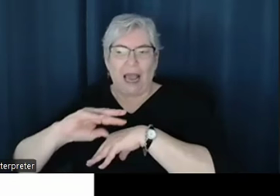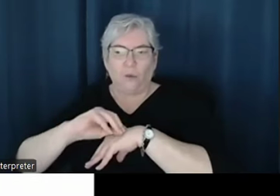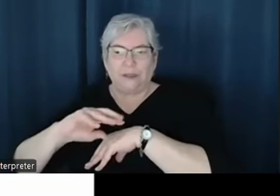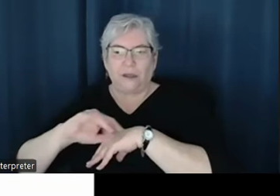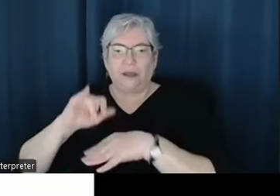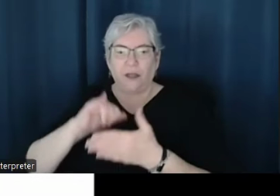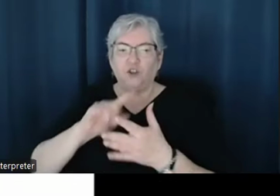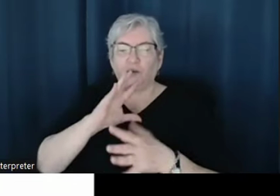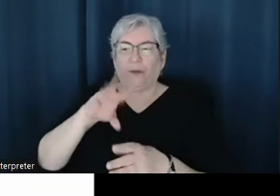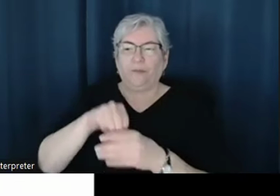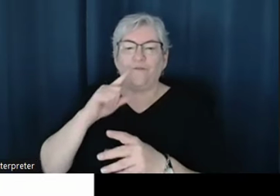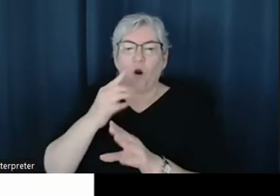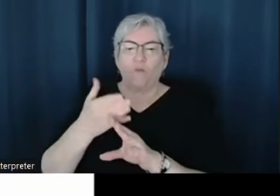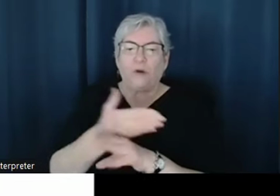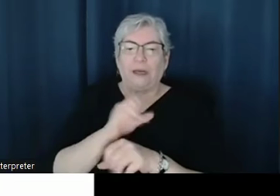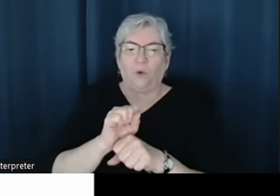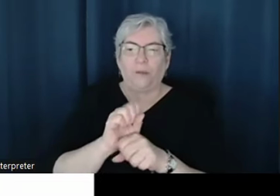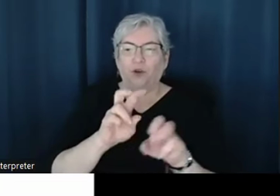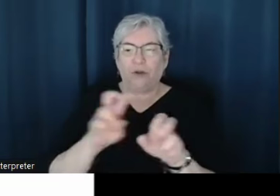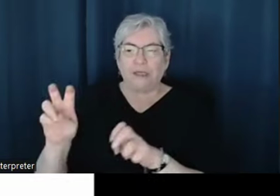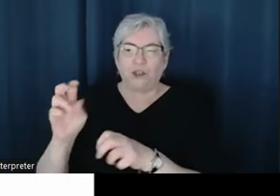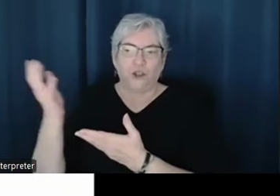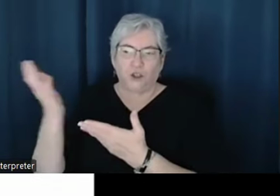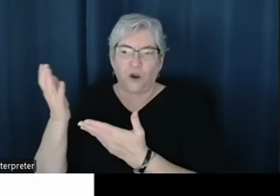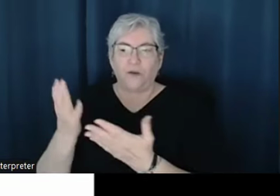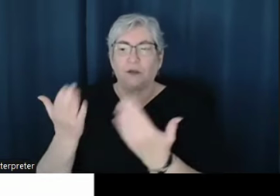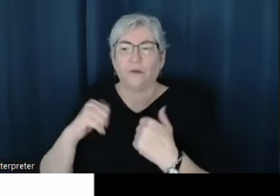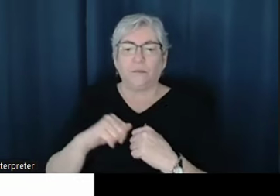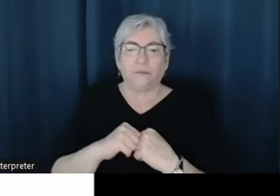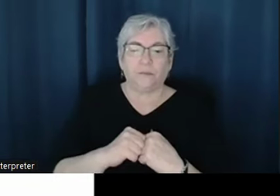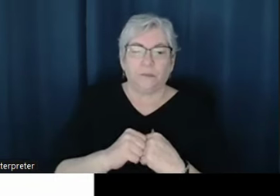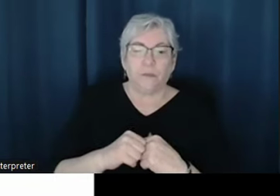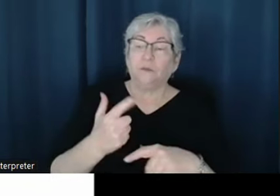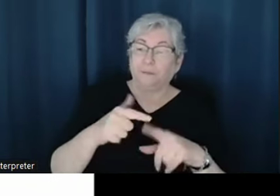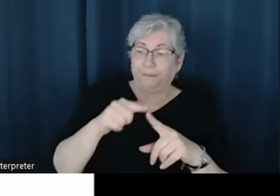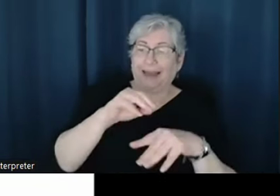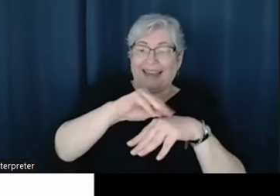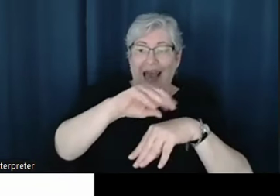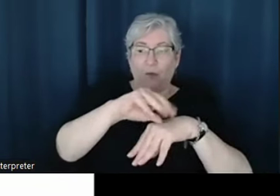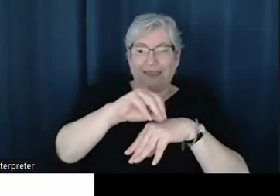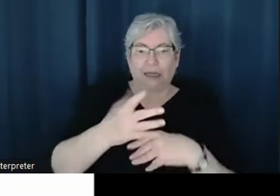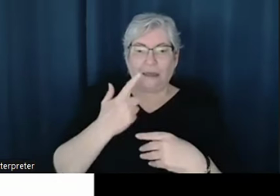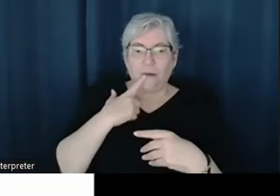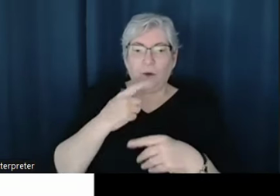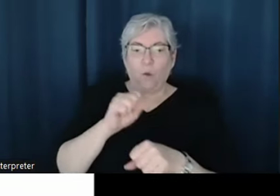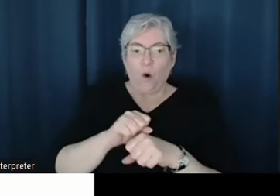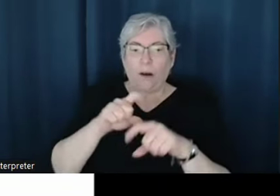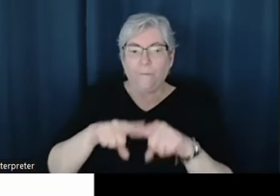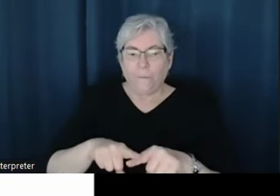be part of pre-employment transition services. So there's counseling, work-based